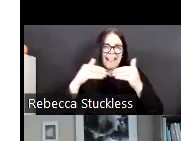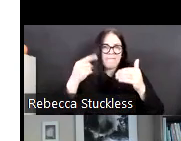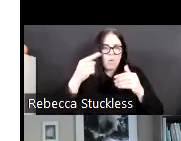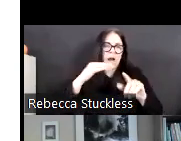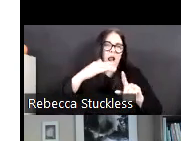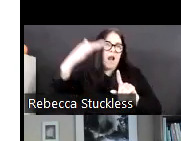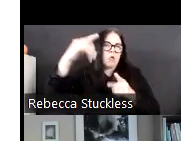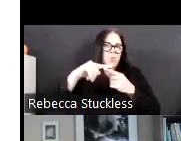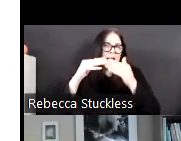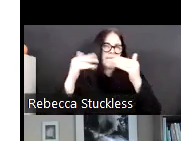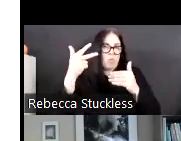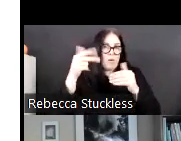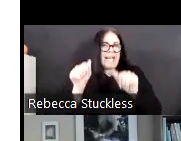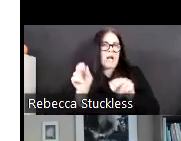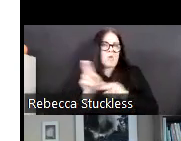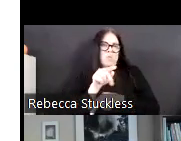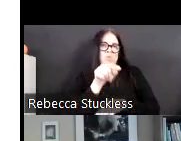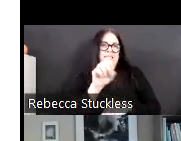3 can be assessed with the Sarah.